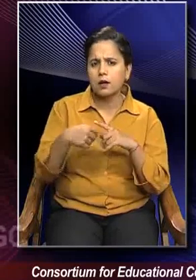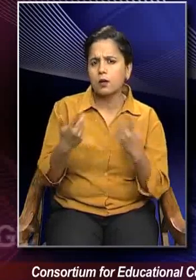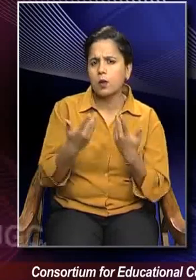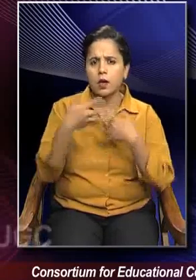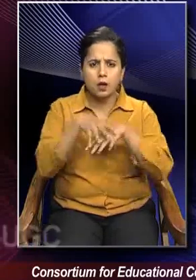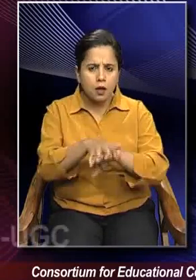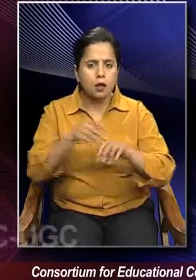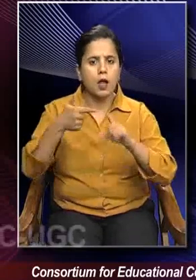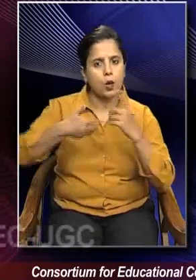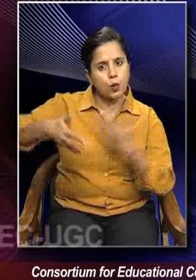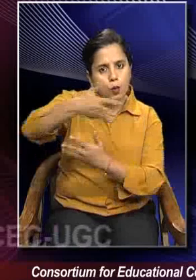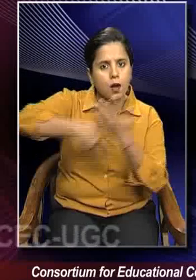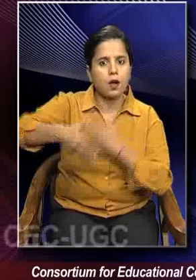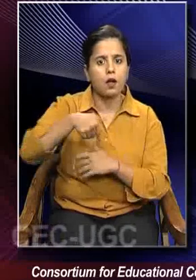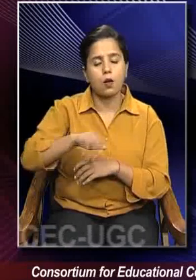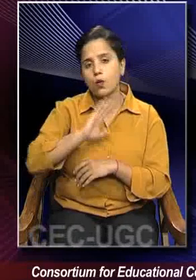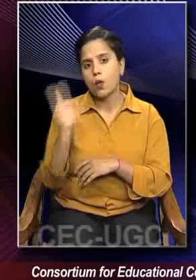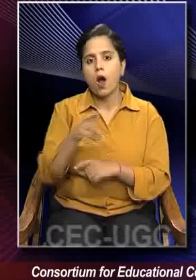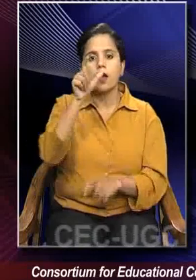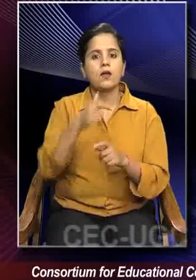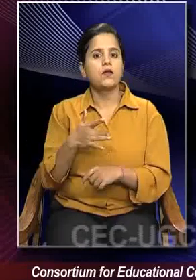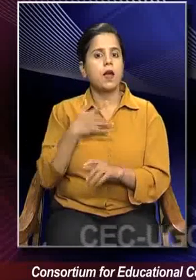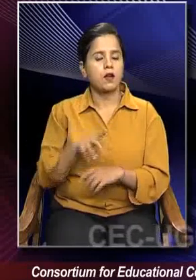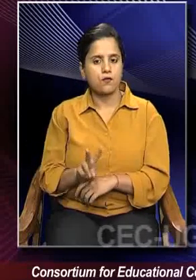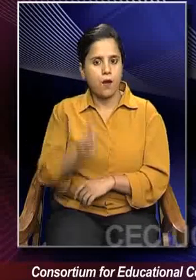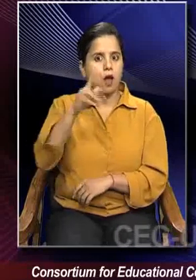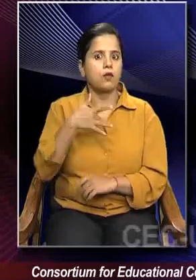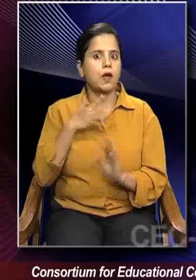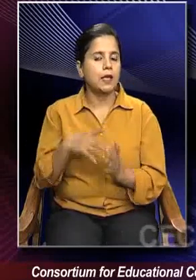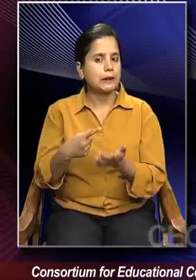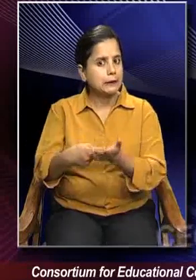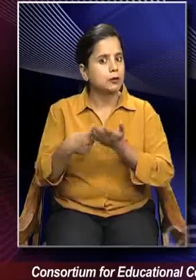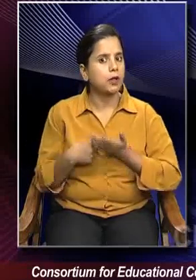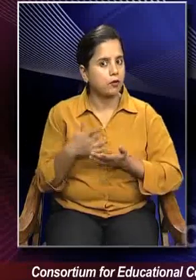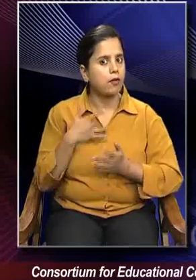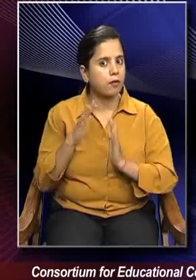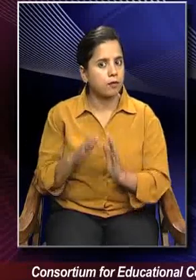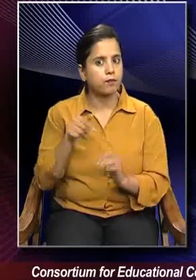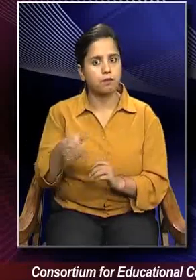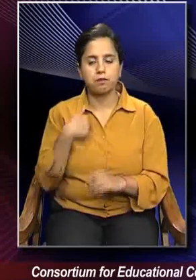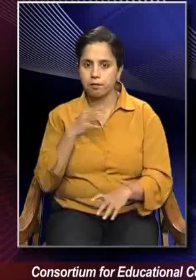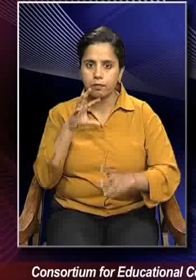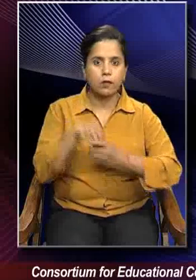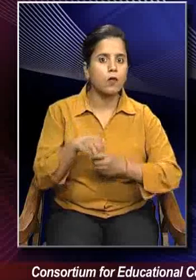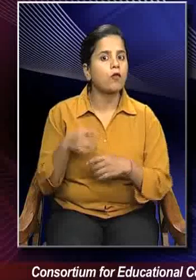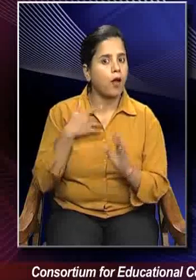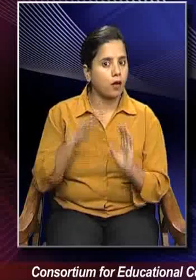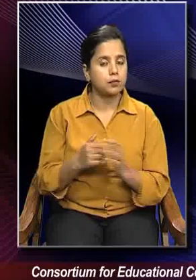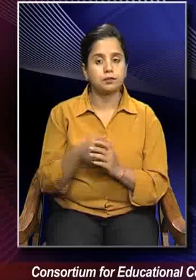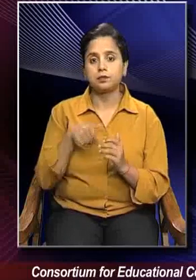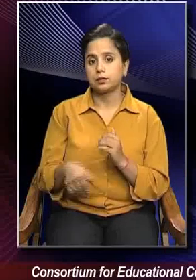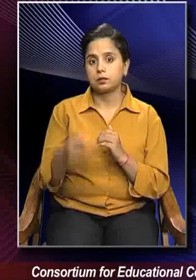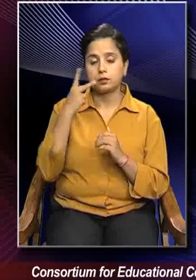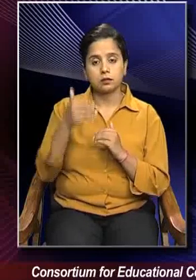an environment where everyone feels valued, respected, and included. It goes